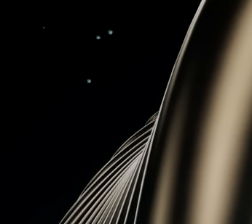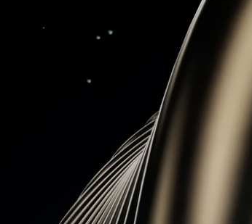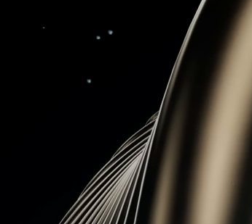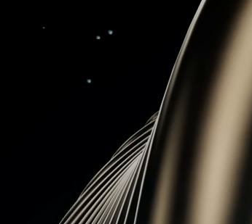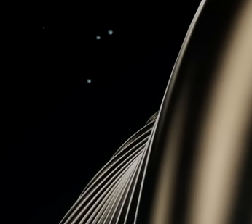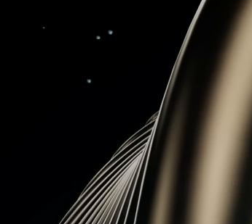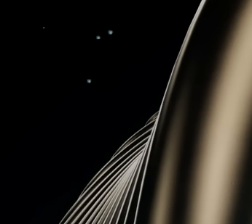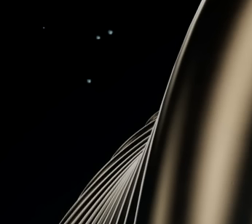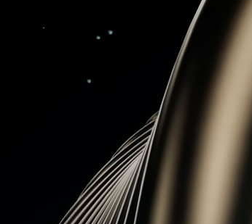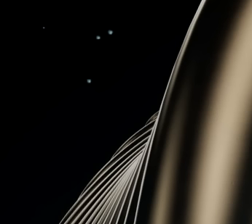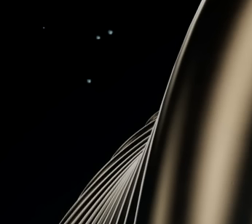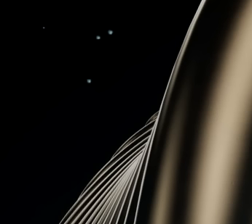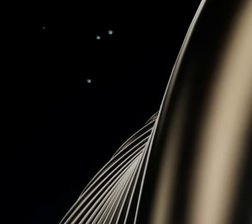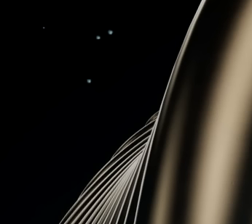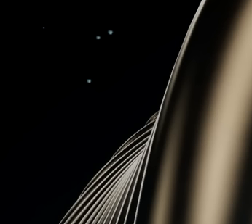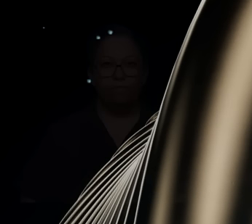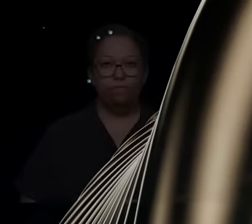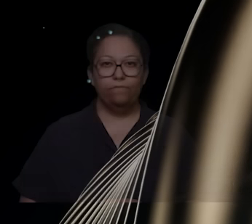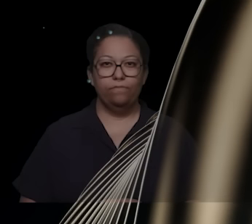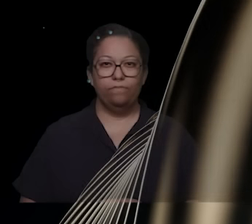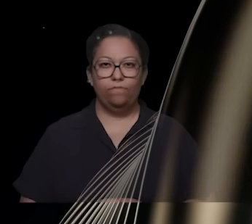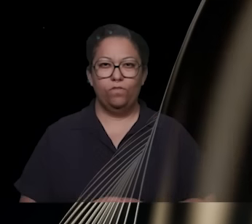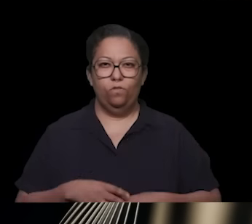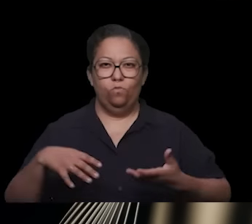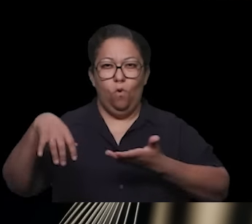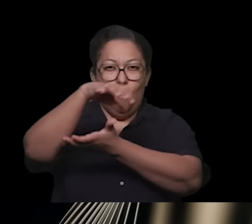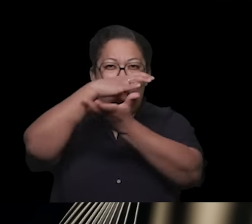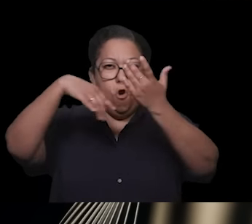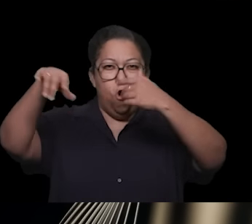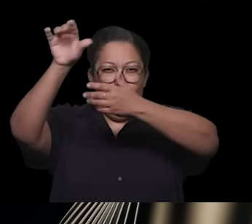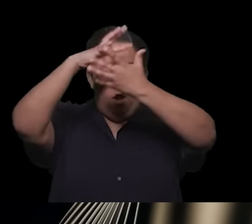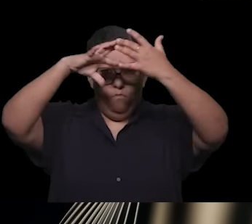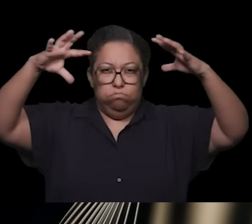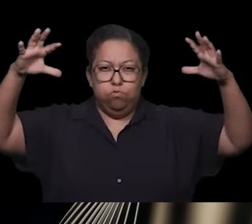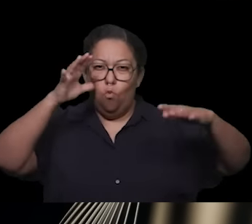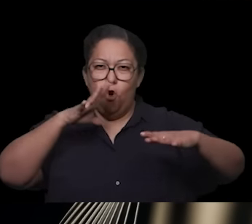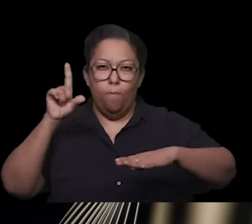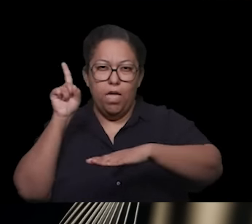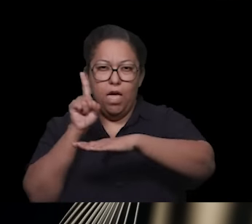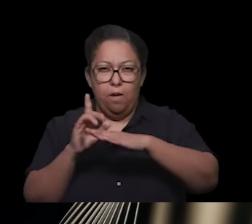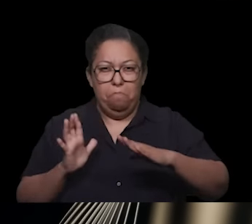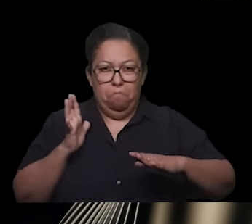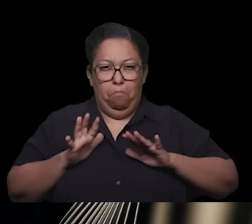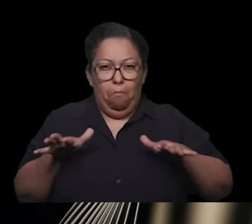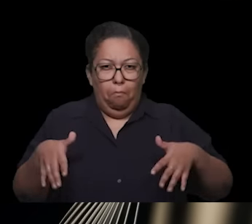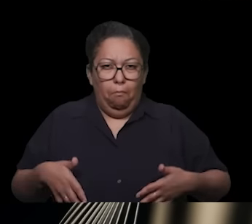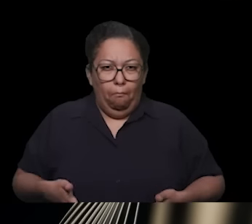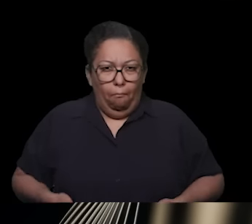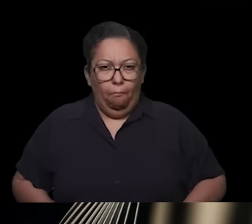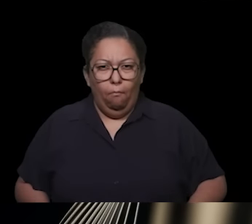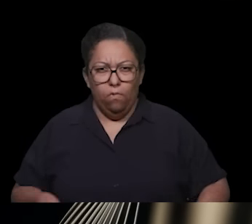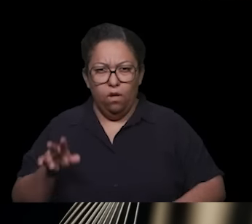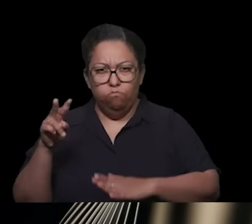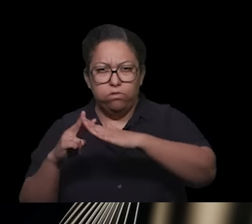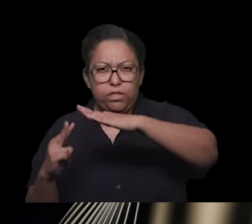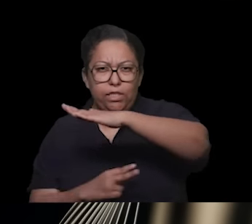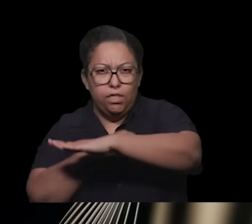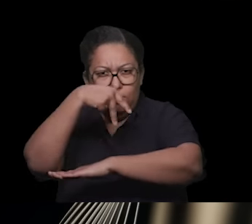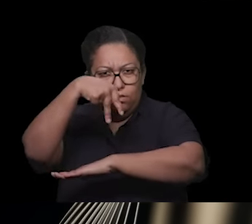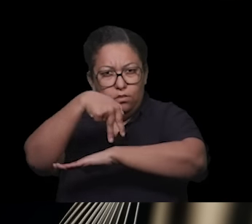and Samantha Manahan. Voice talent Aaron Mixon. Under a stormy sky, a woman in a Victorian gown stands on a bridge railing, staring